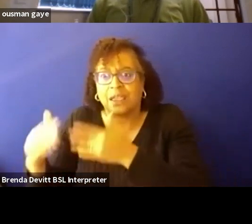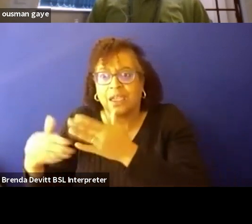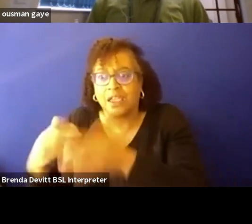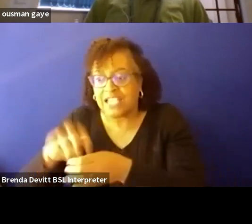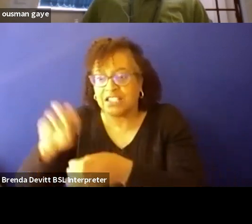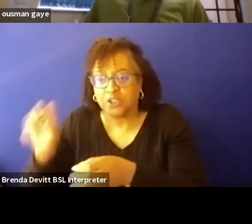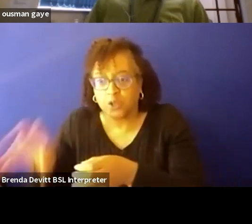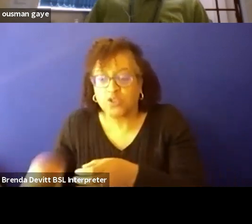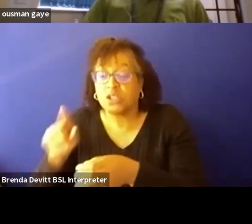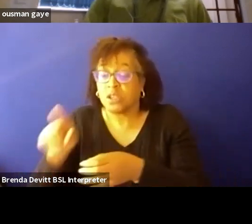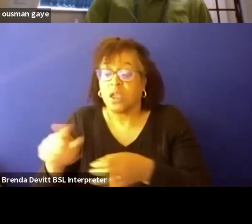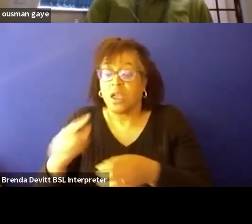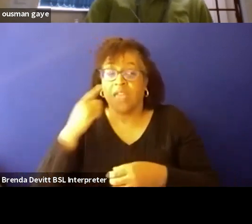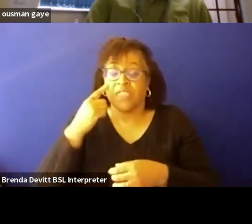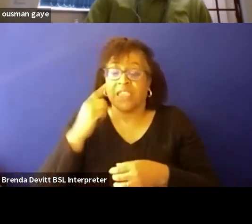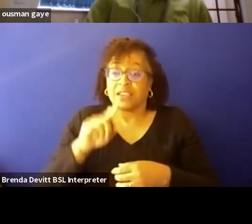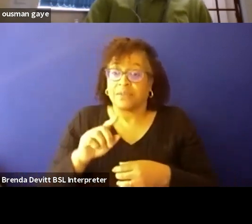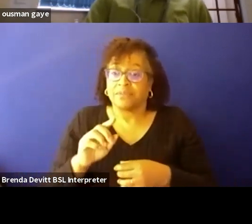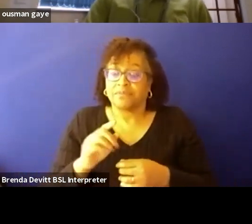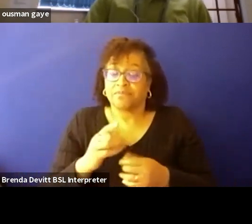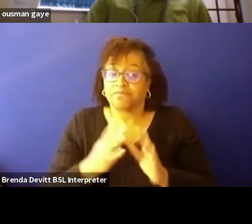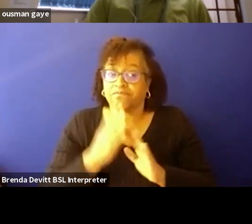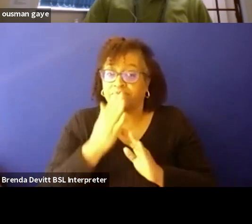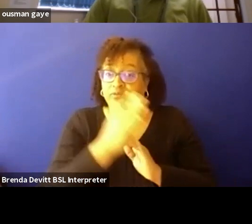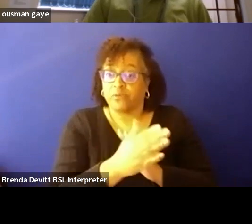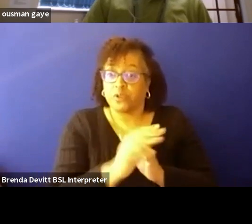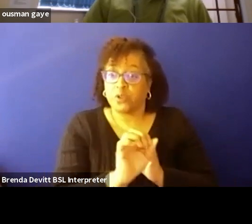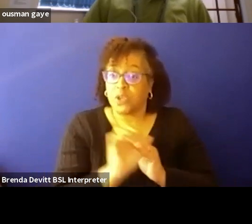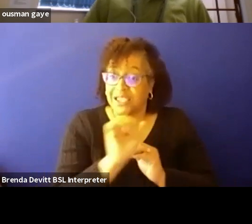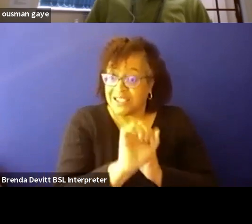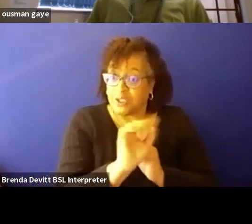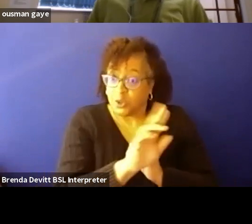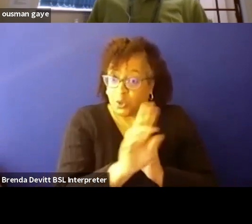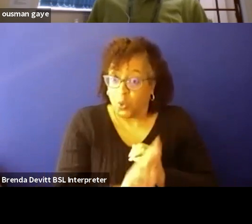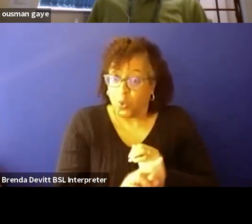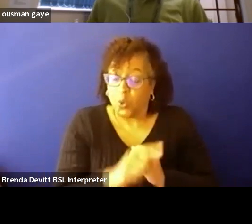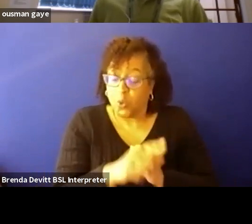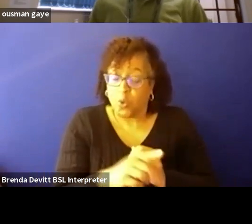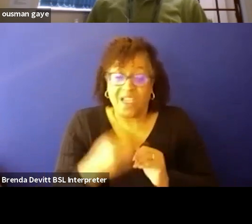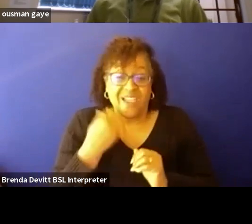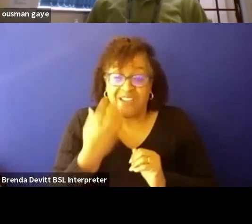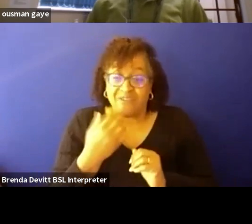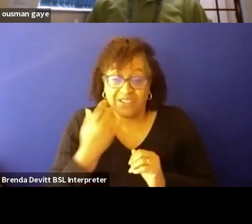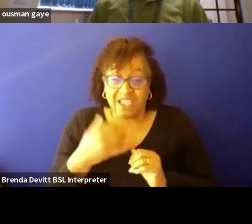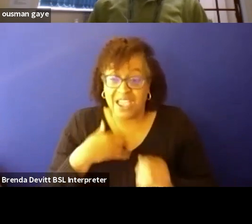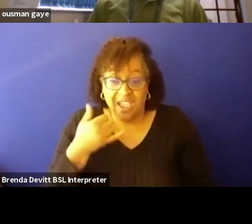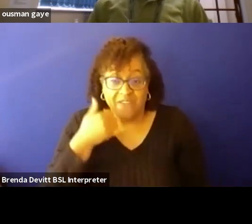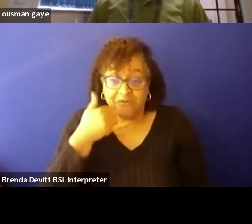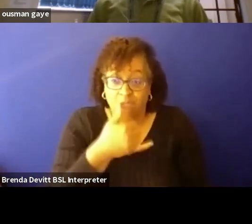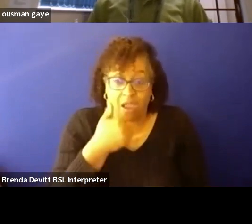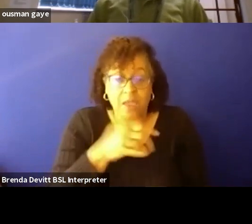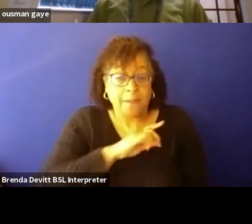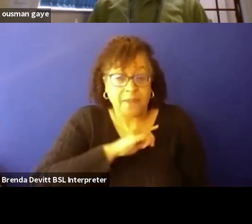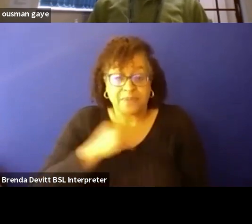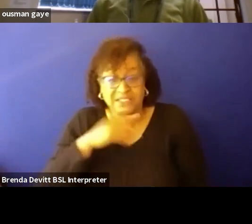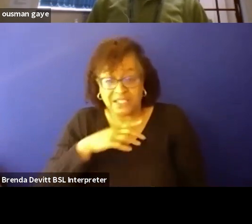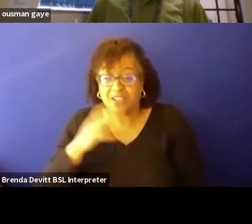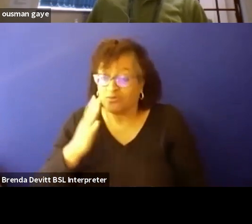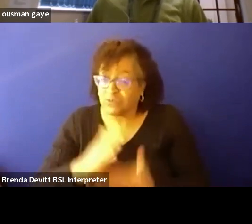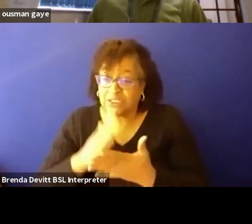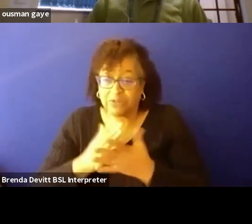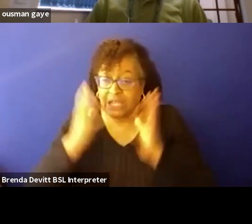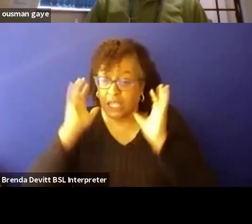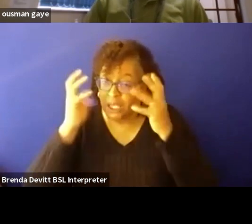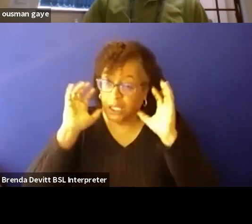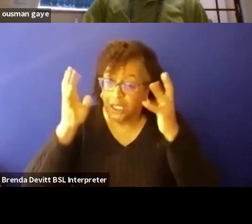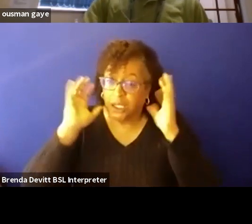at the school. Right, I have mentioned the school. I've phoned them every day this week because of his anxiety. And also, if